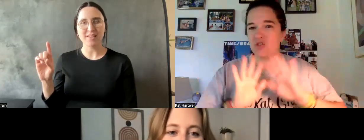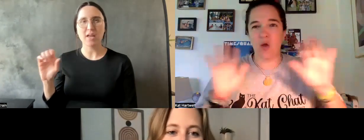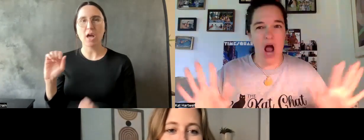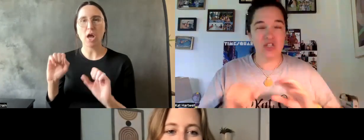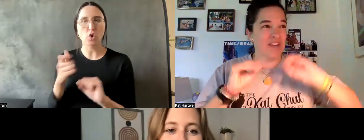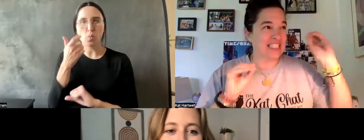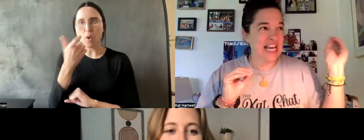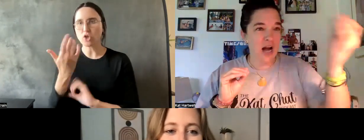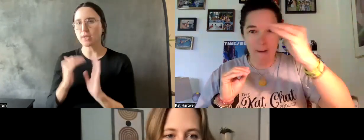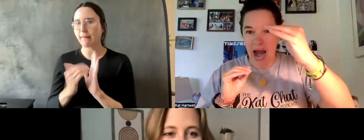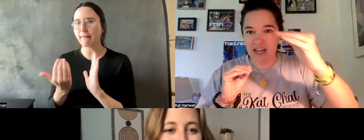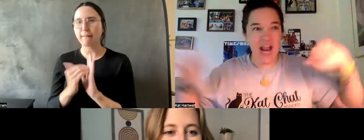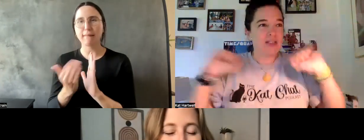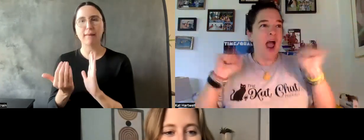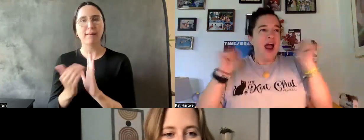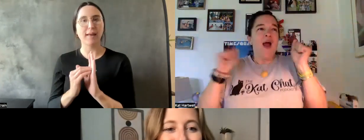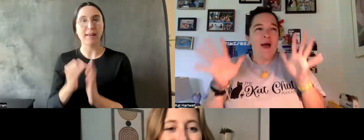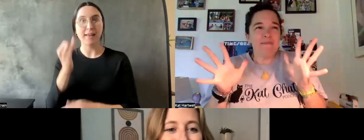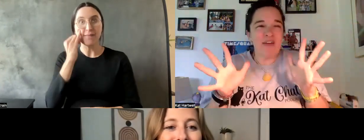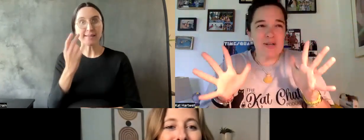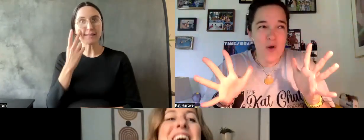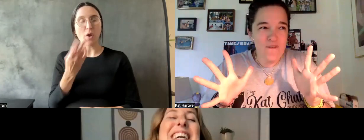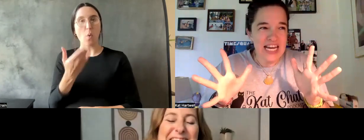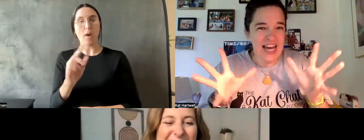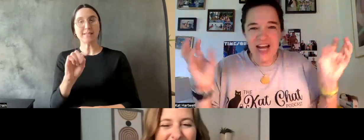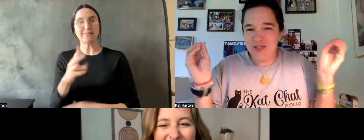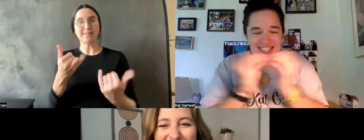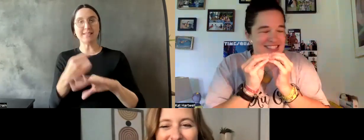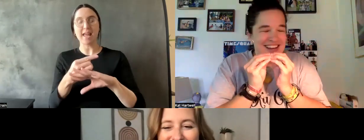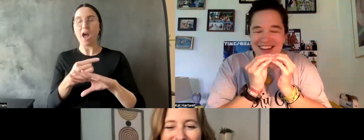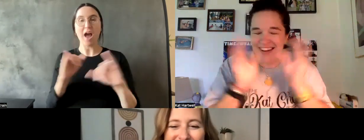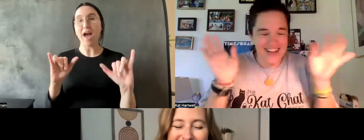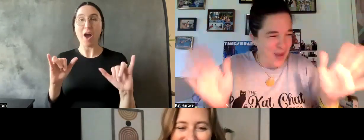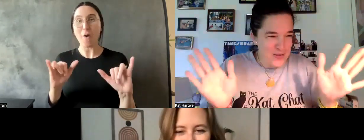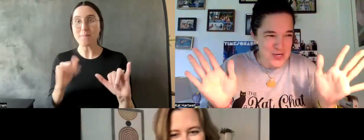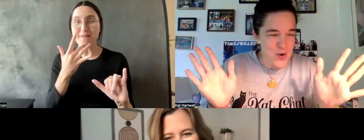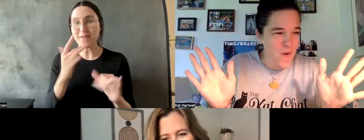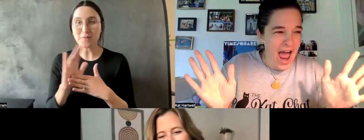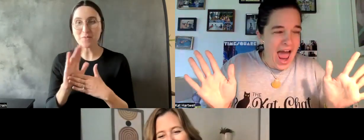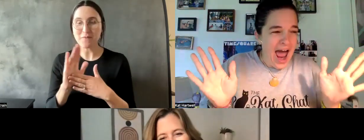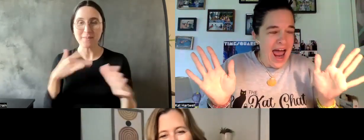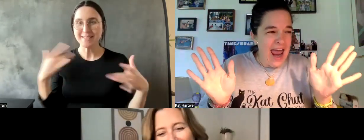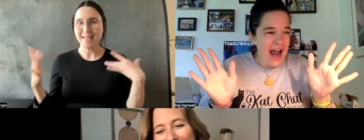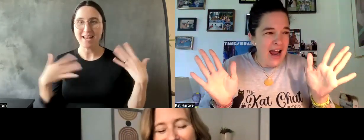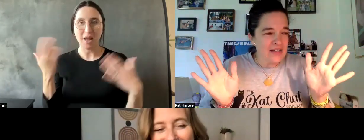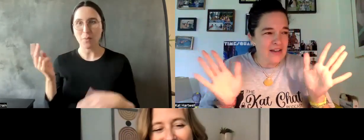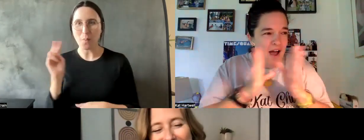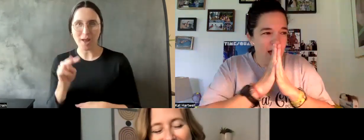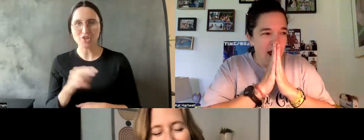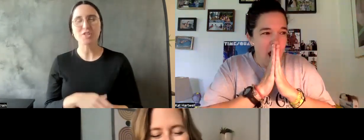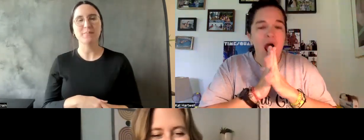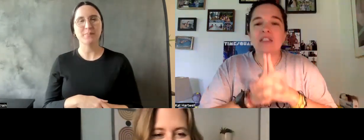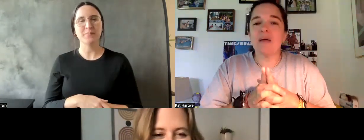just watching it, but I see it come on TV. I was like, my favorite movie. Just go to.